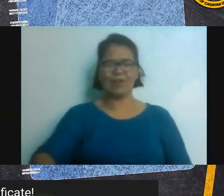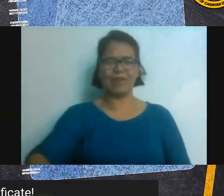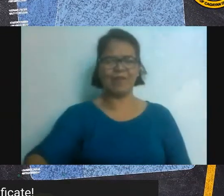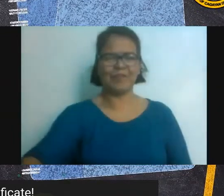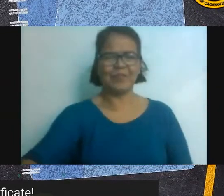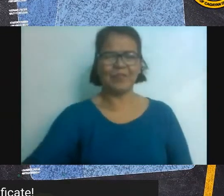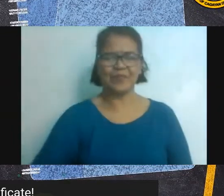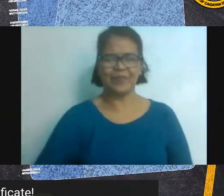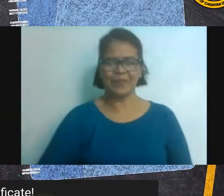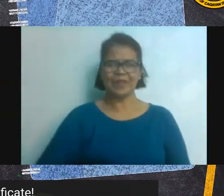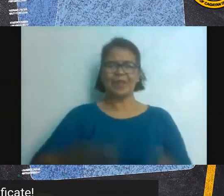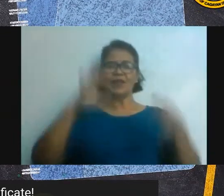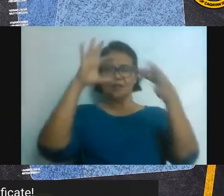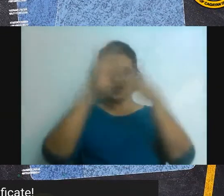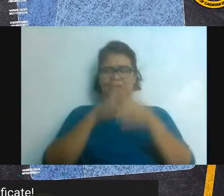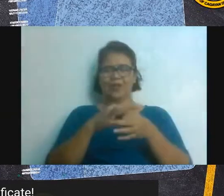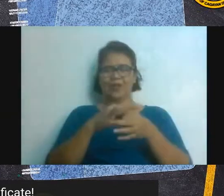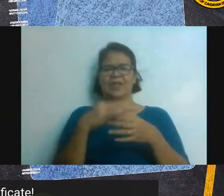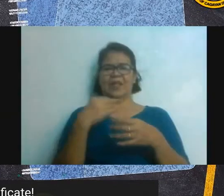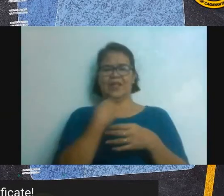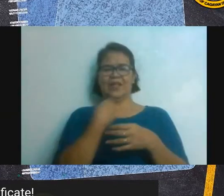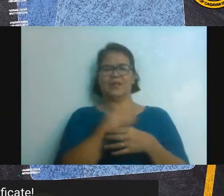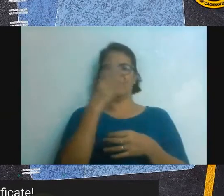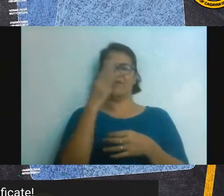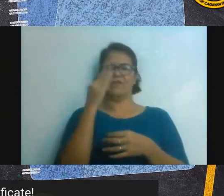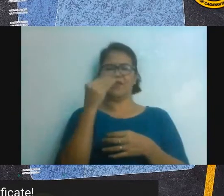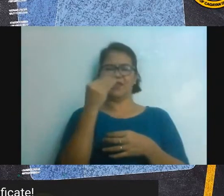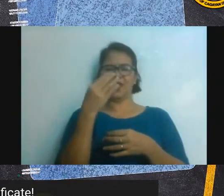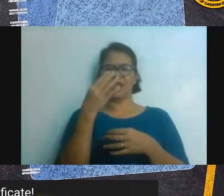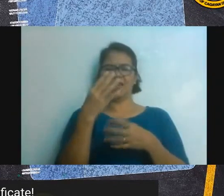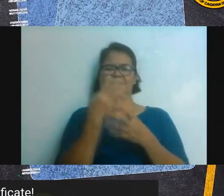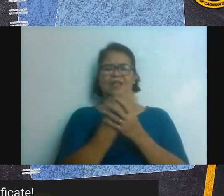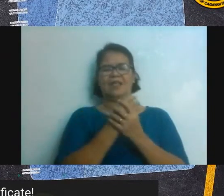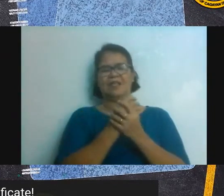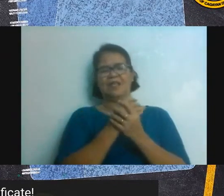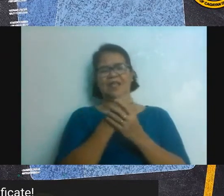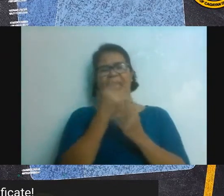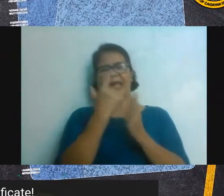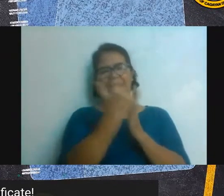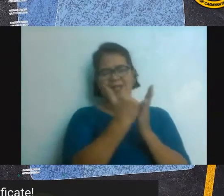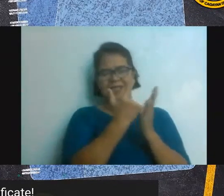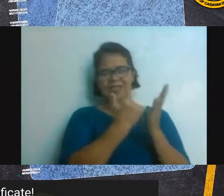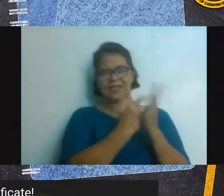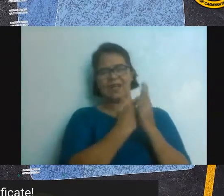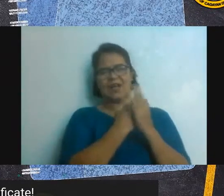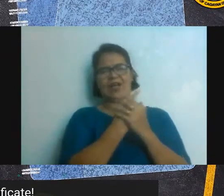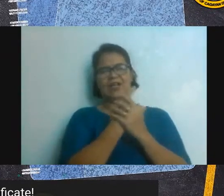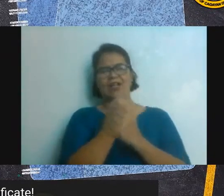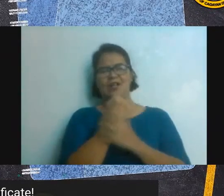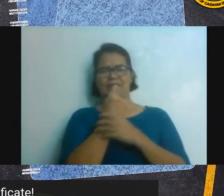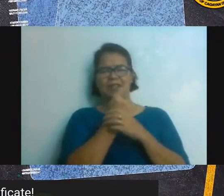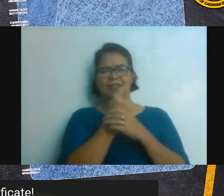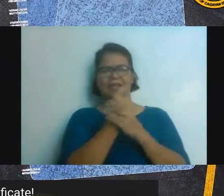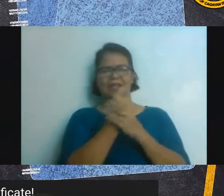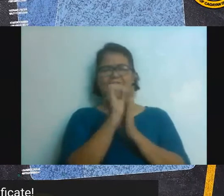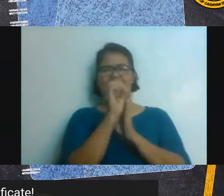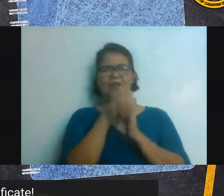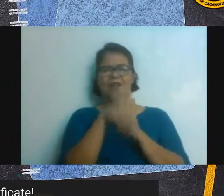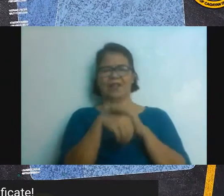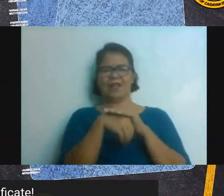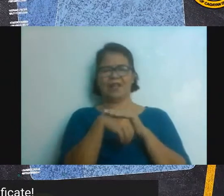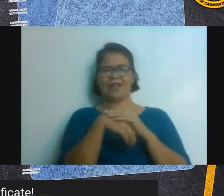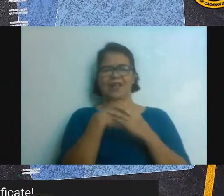for 14 episodes of Tech O'Clock. All right, so for